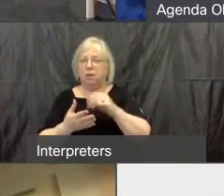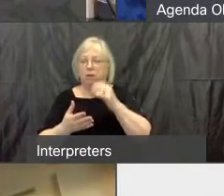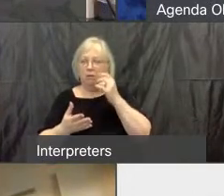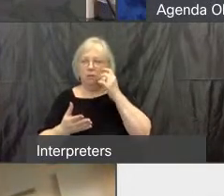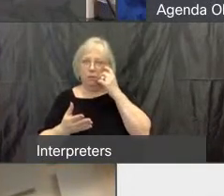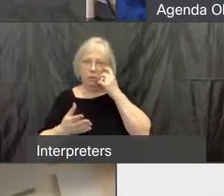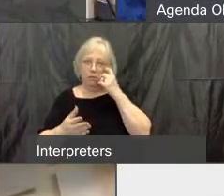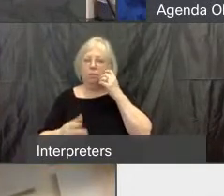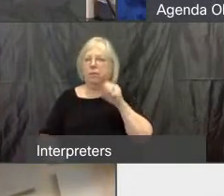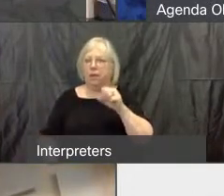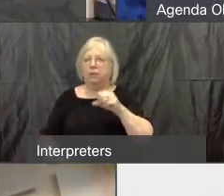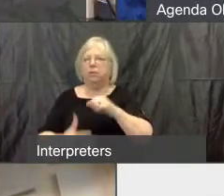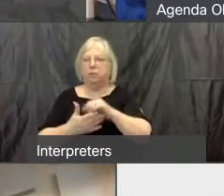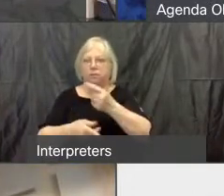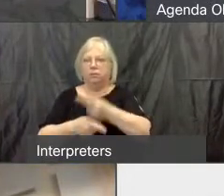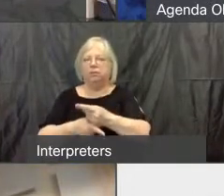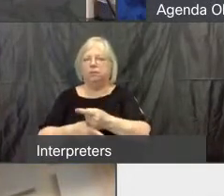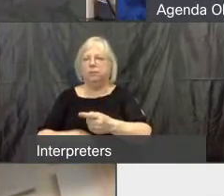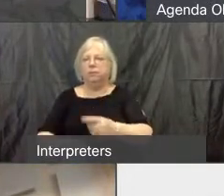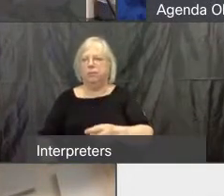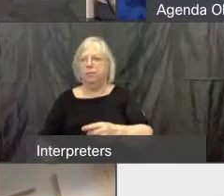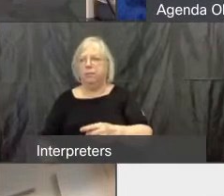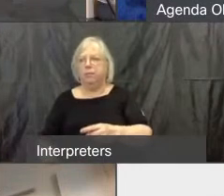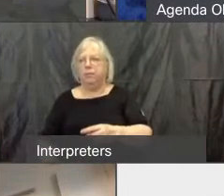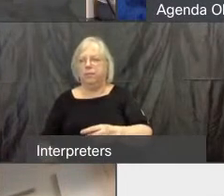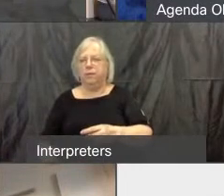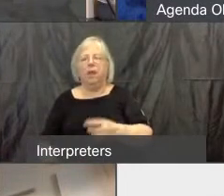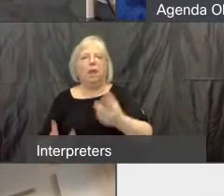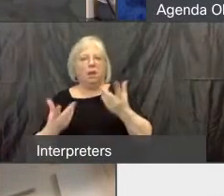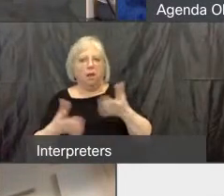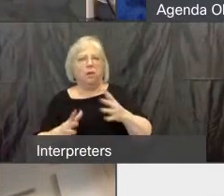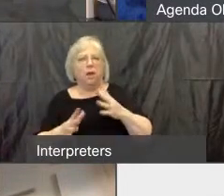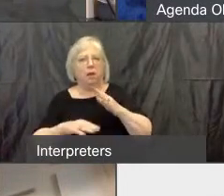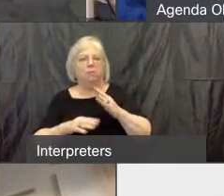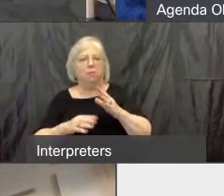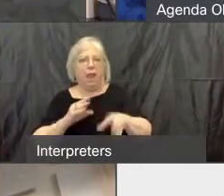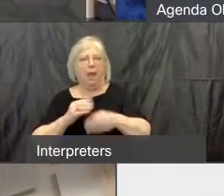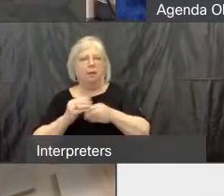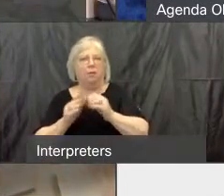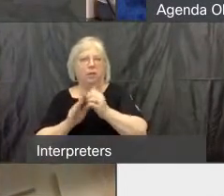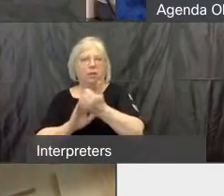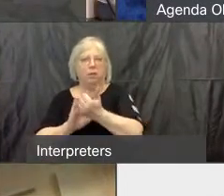Okay. That's correct. All right. It's already on our agenda.